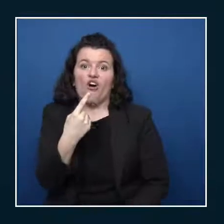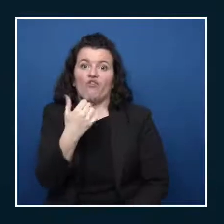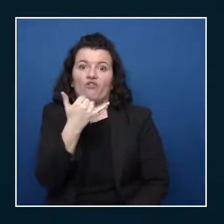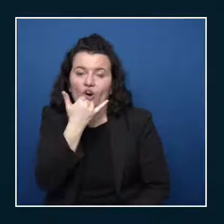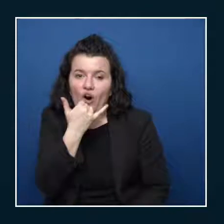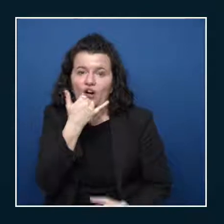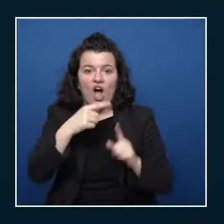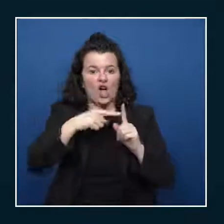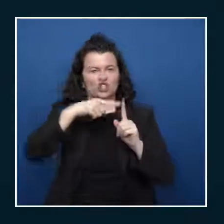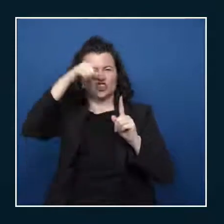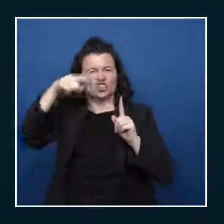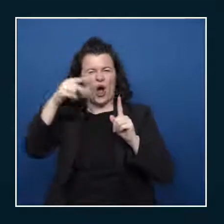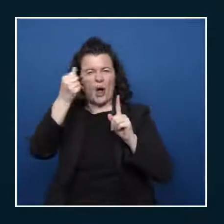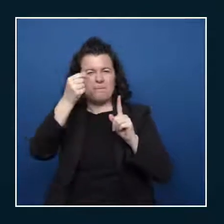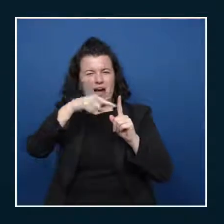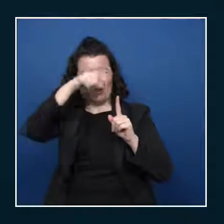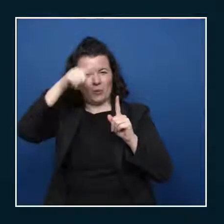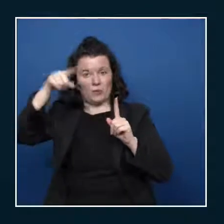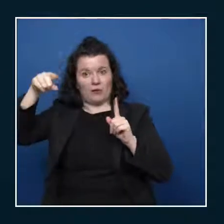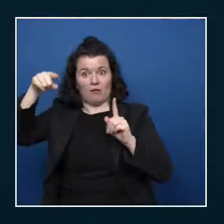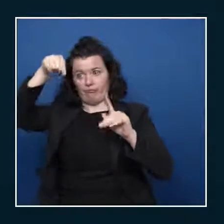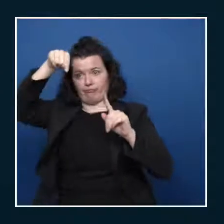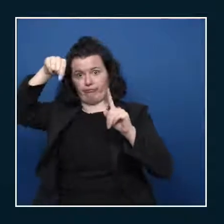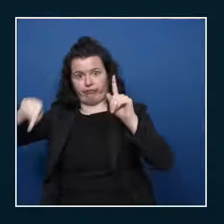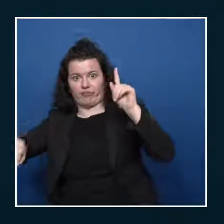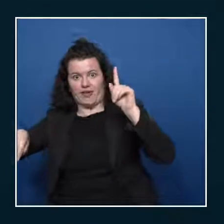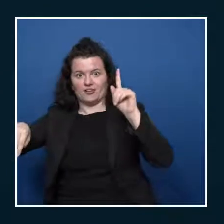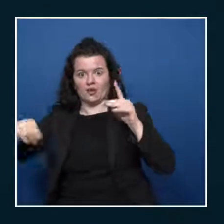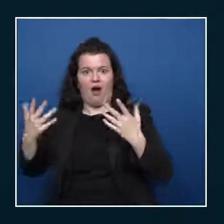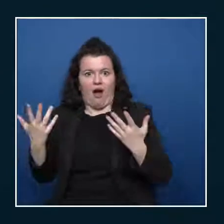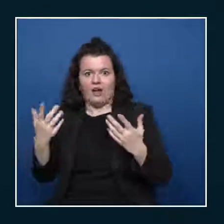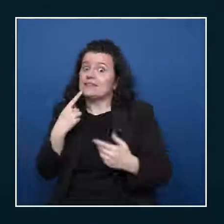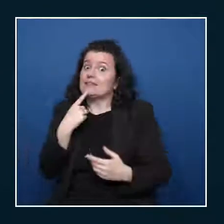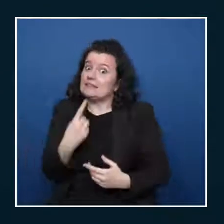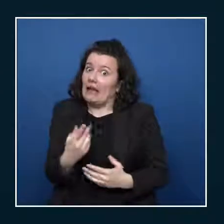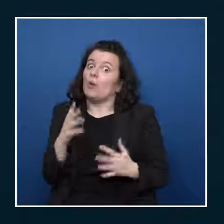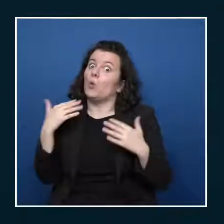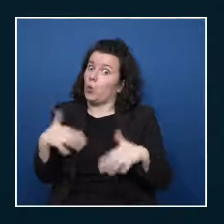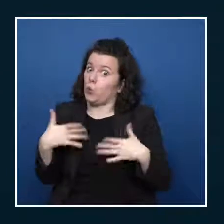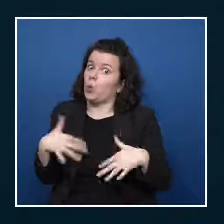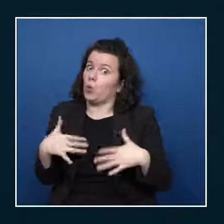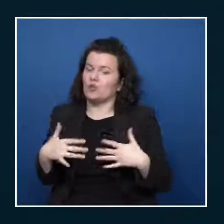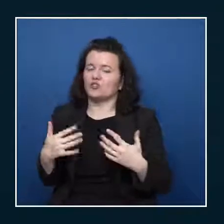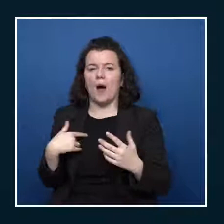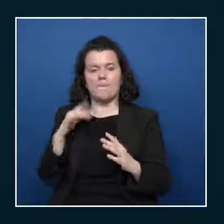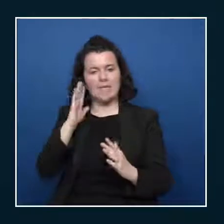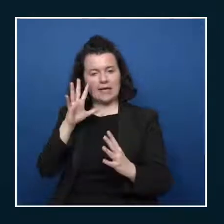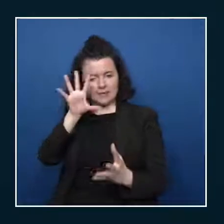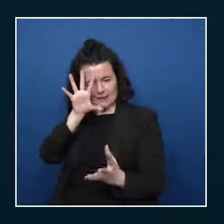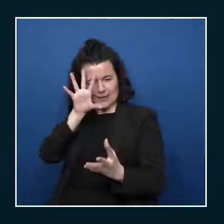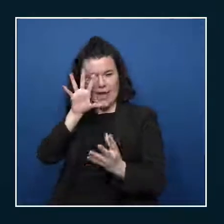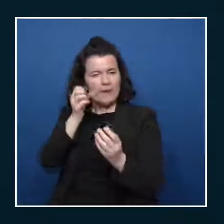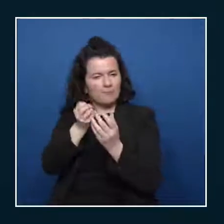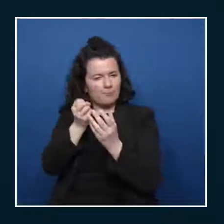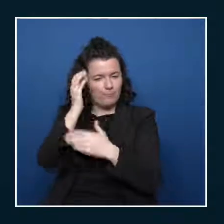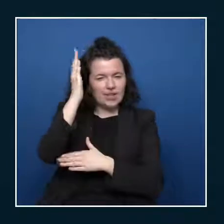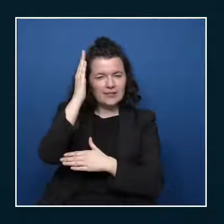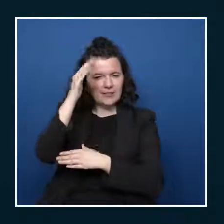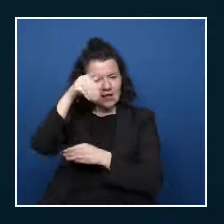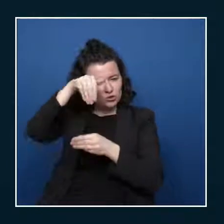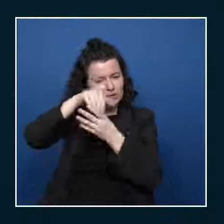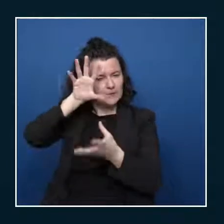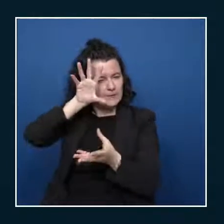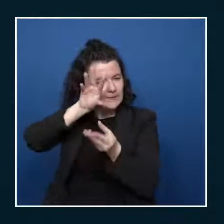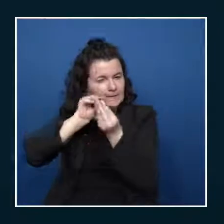with that, because a lot of shareholders rely on the concise presentation. I'll tell you, I was in Vegas once for a